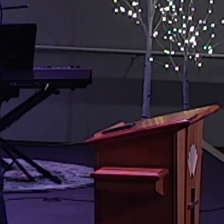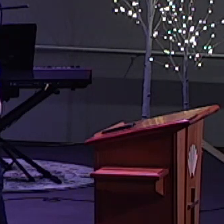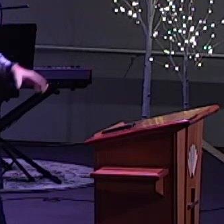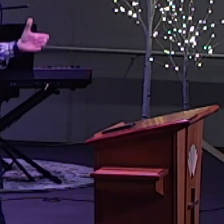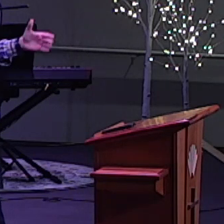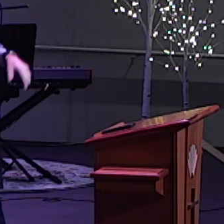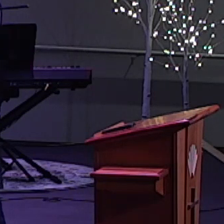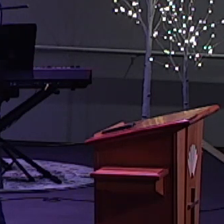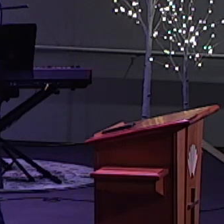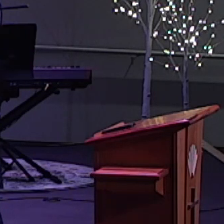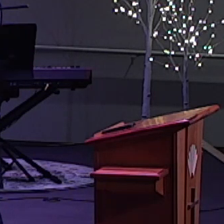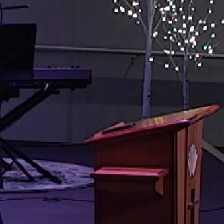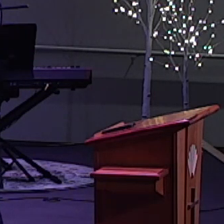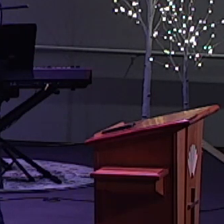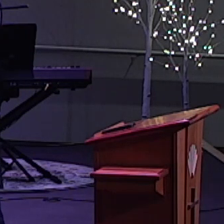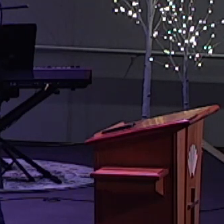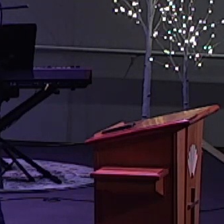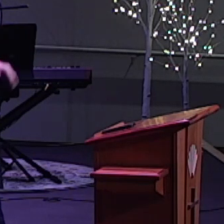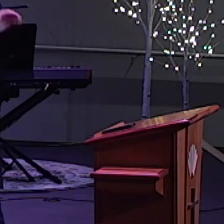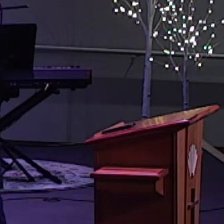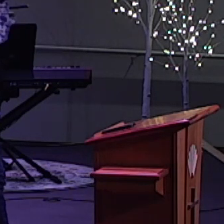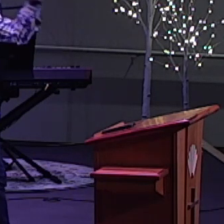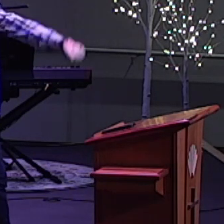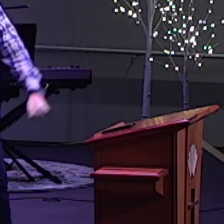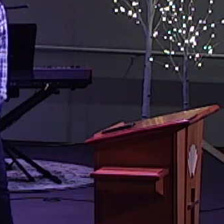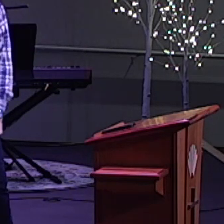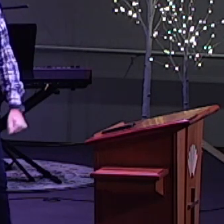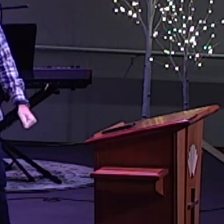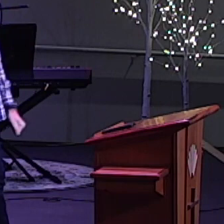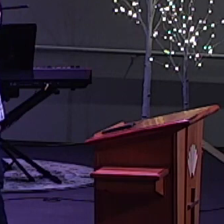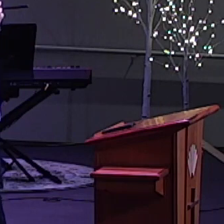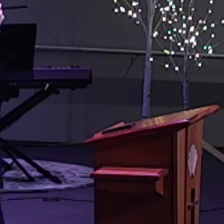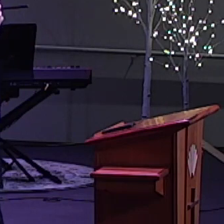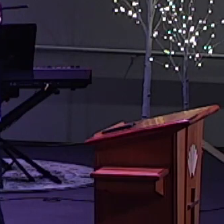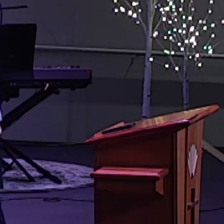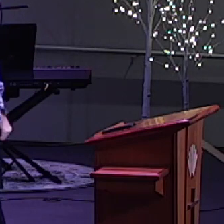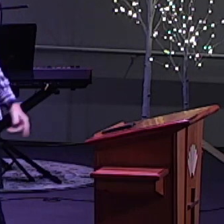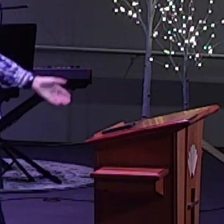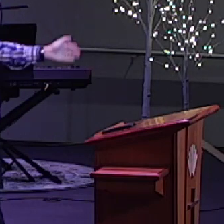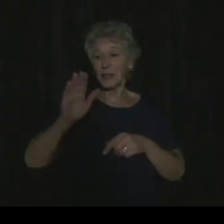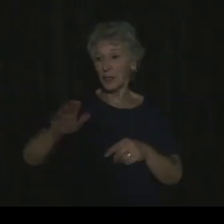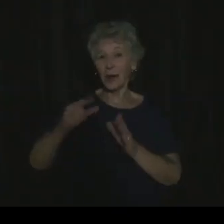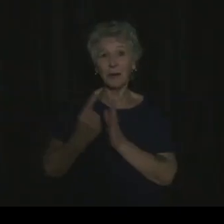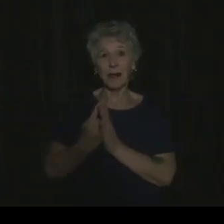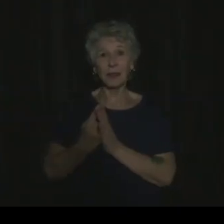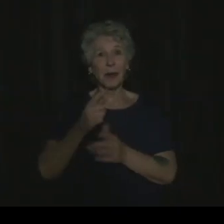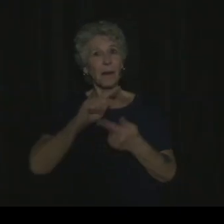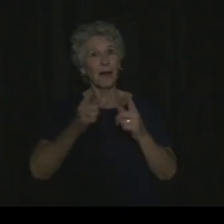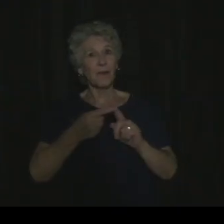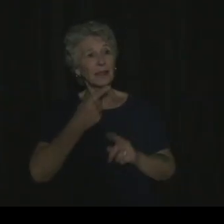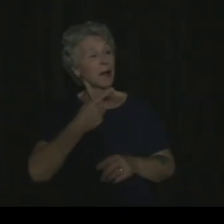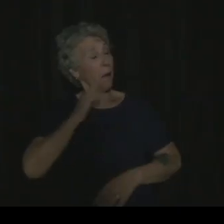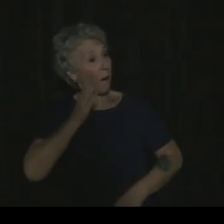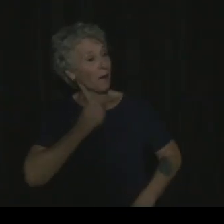struggle for him to even get to the graduation. So I call him up. I said, hey, I'm coming to your graduation. He said, terrific. He said, I'm having a party right after.